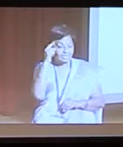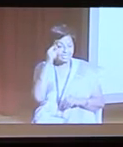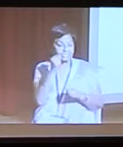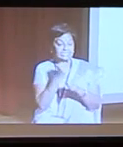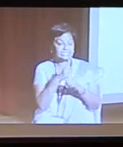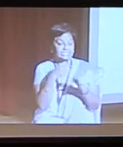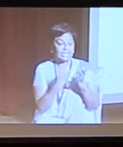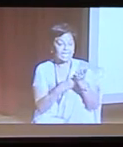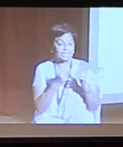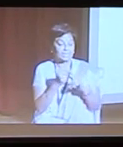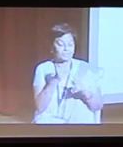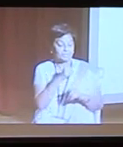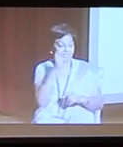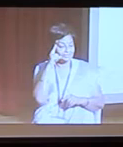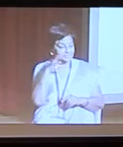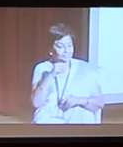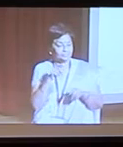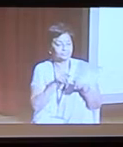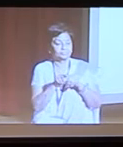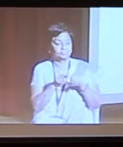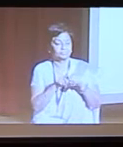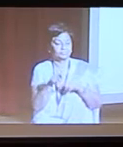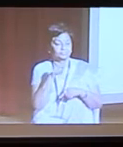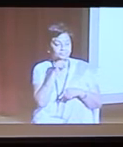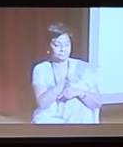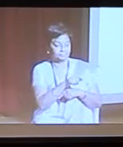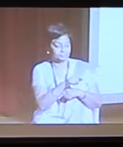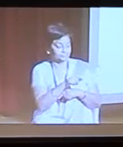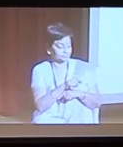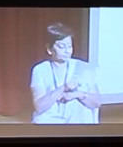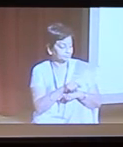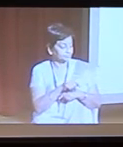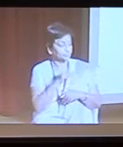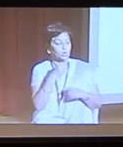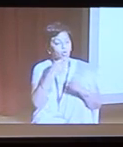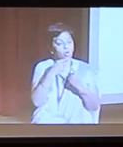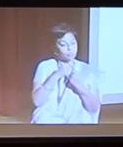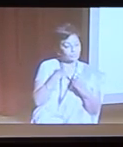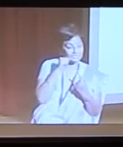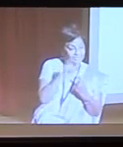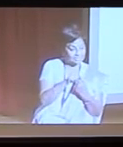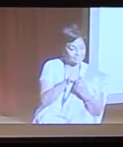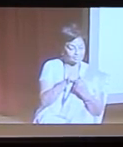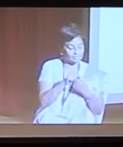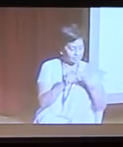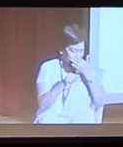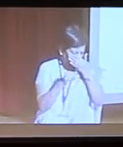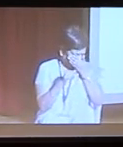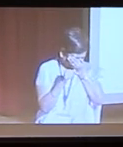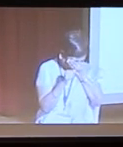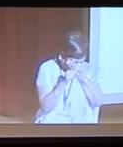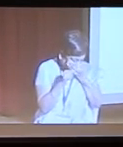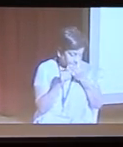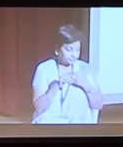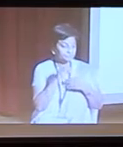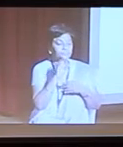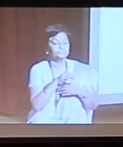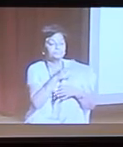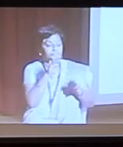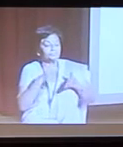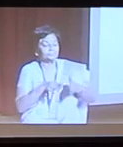graphics itself. For example, the relation between a 3D object and its two-dimensional